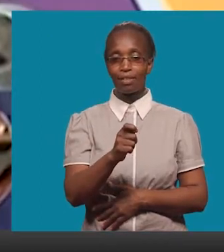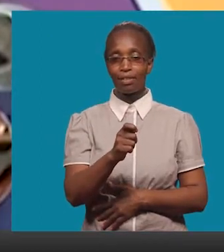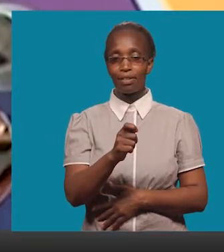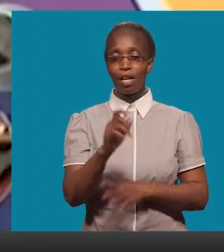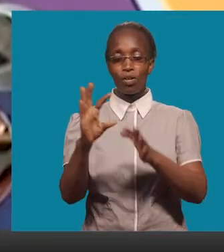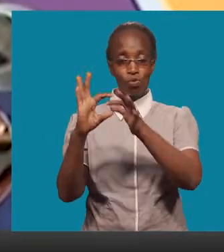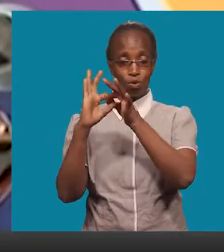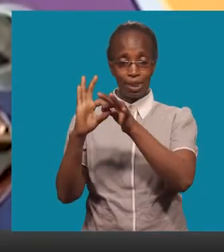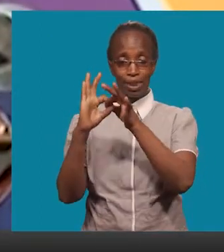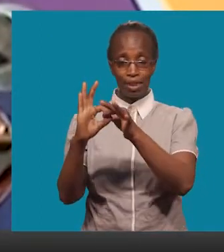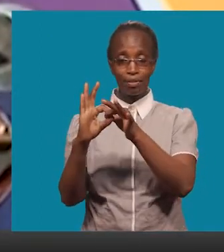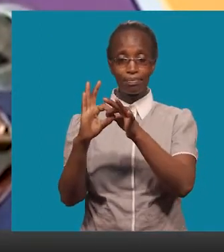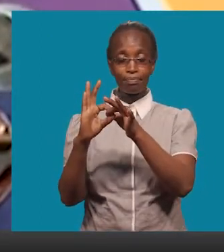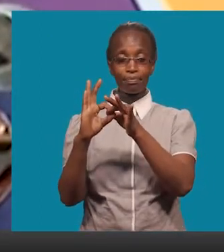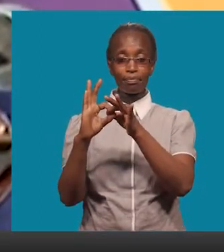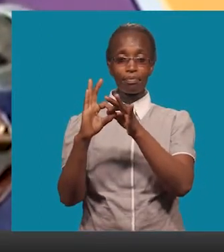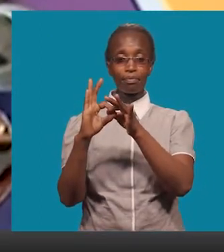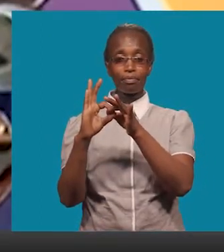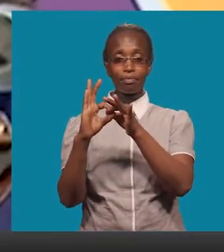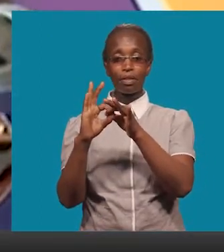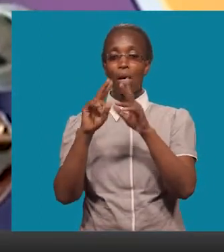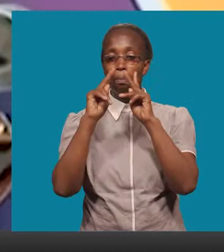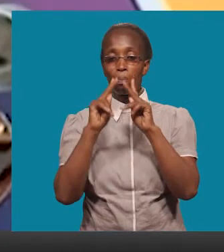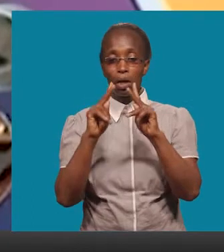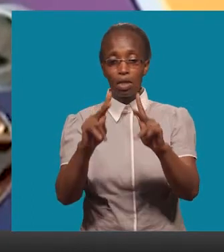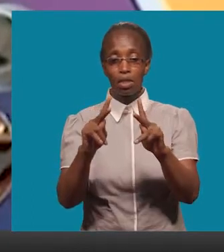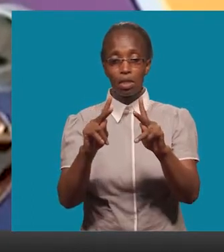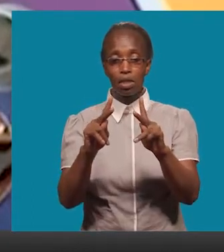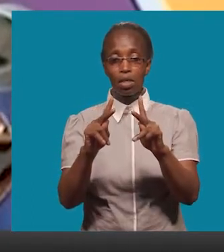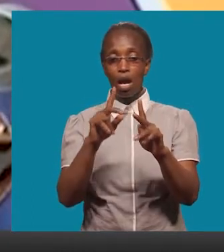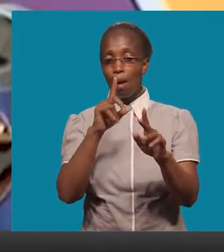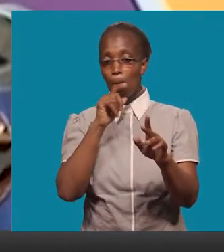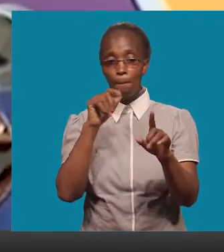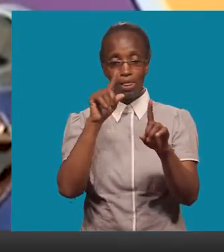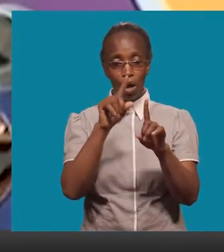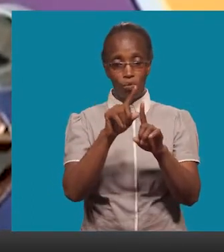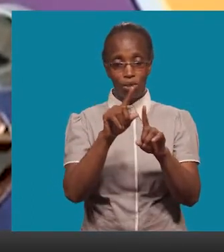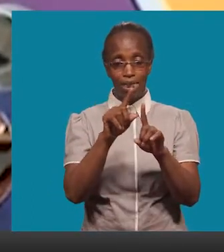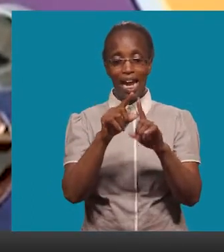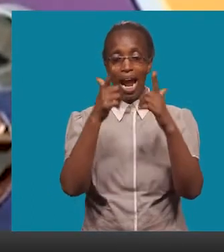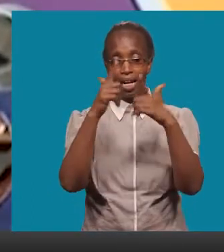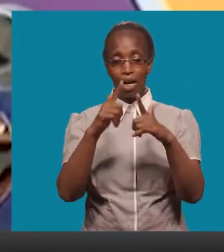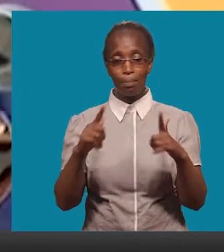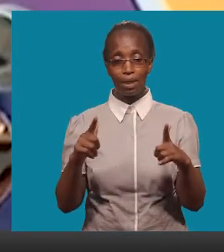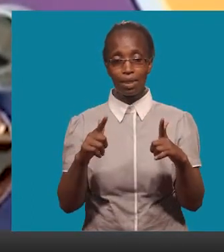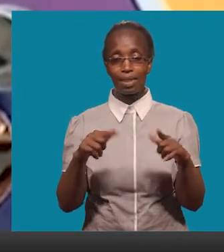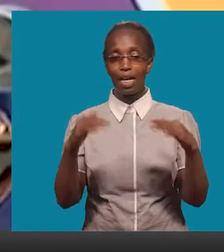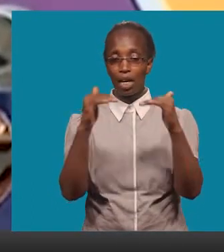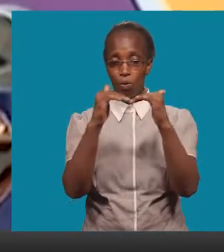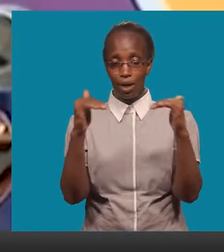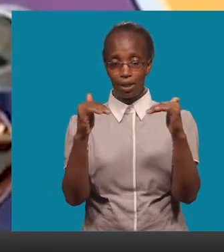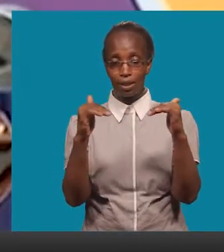uhaki, unity, umoja, peace, undugu,